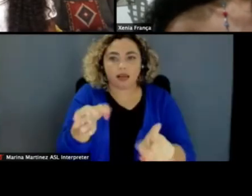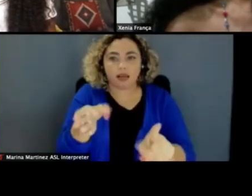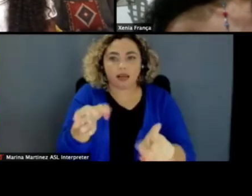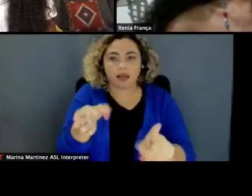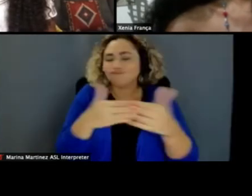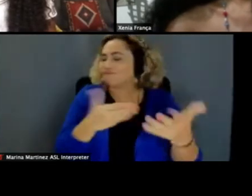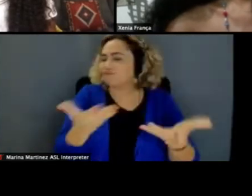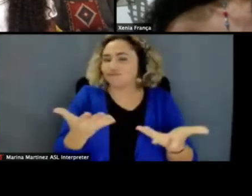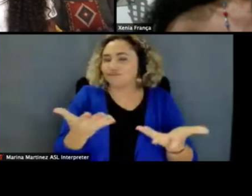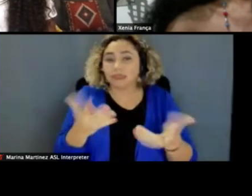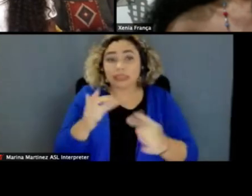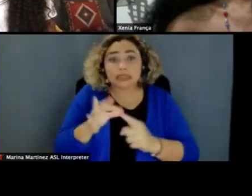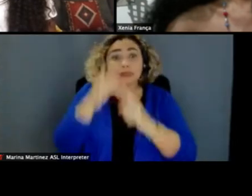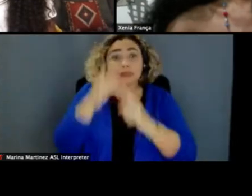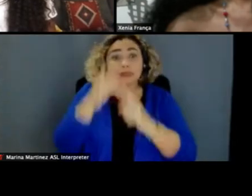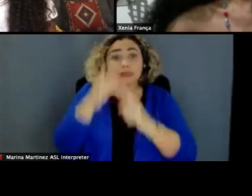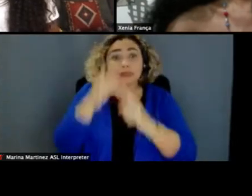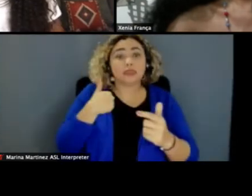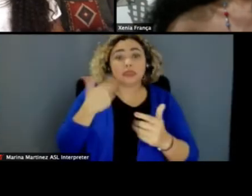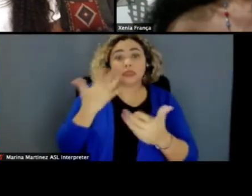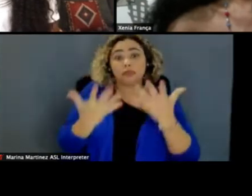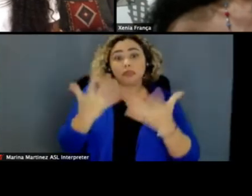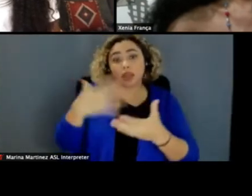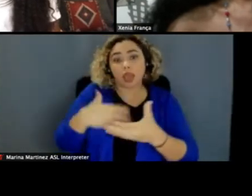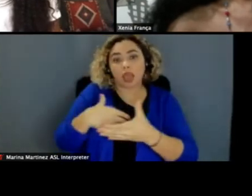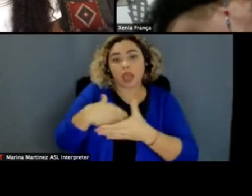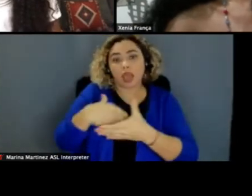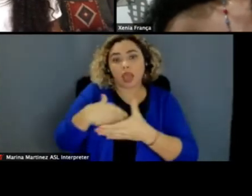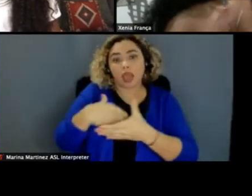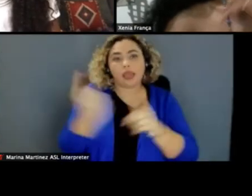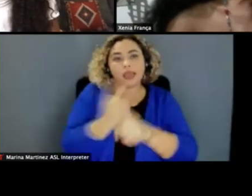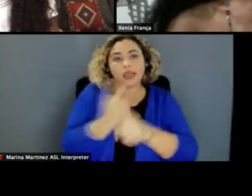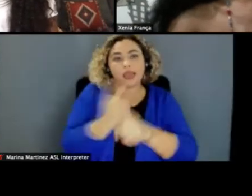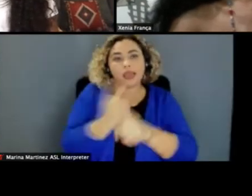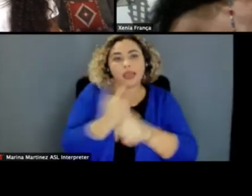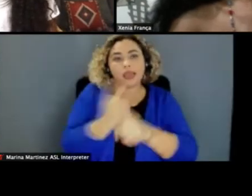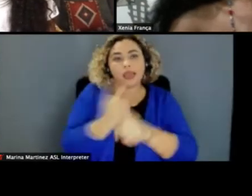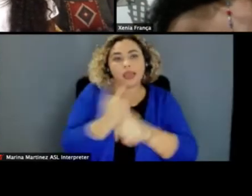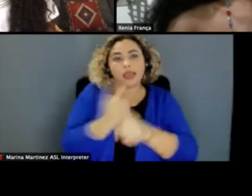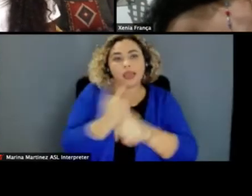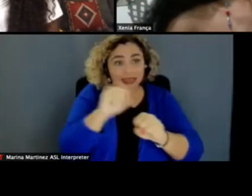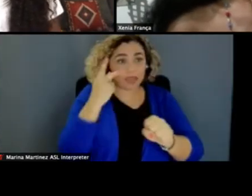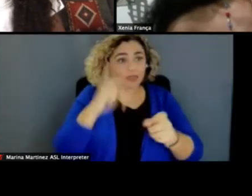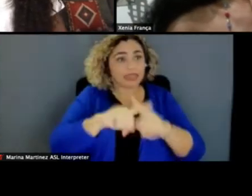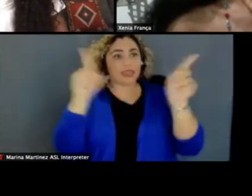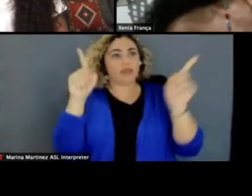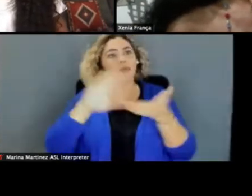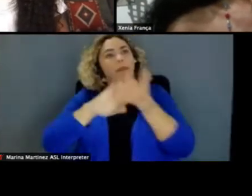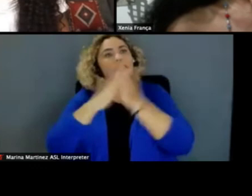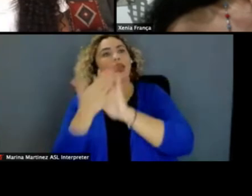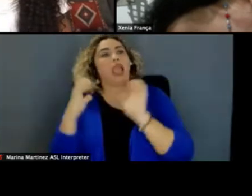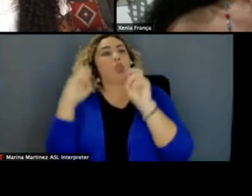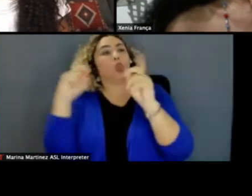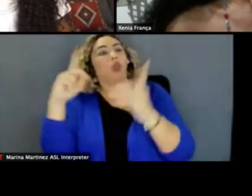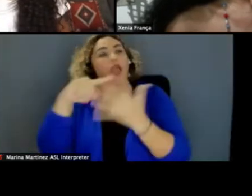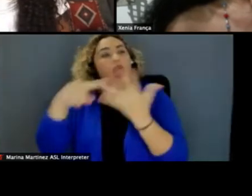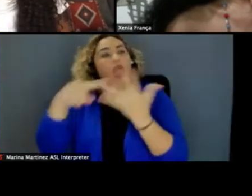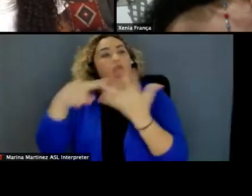No matter what, especially when they're getting out of the typical and the statistics that we see in society.